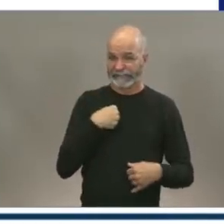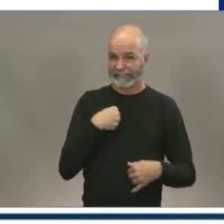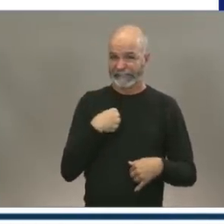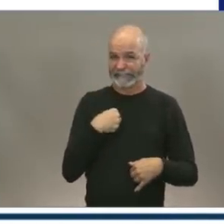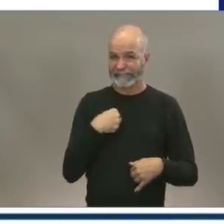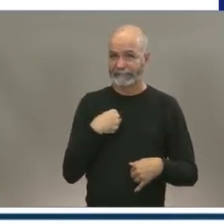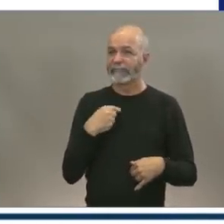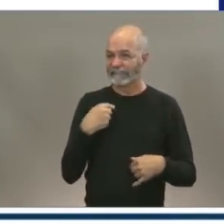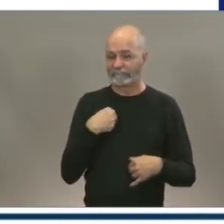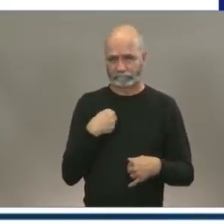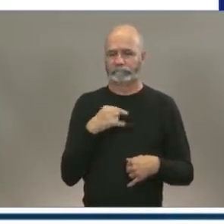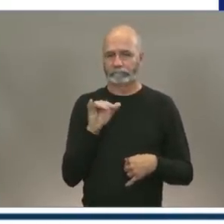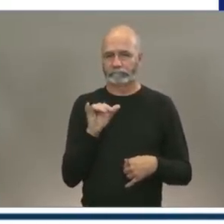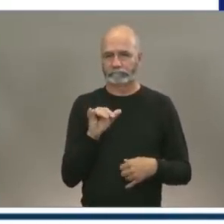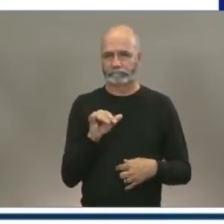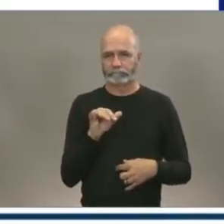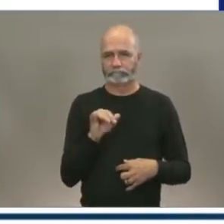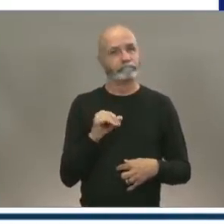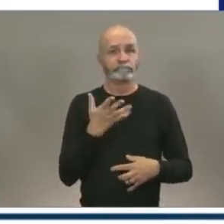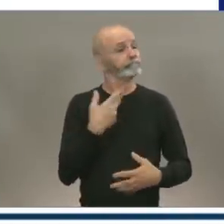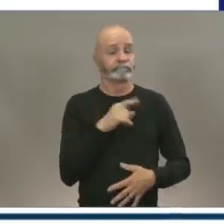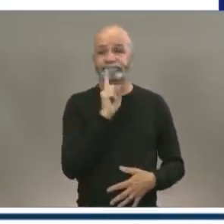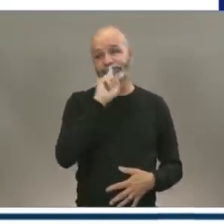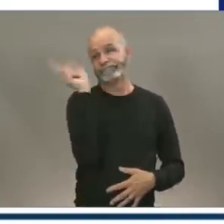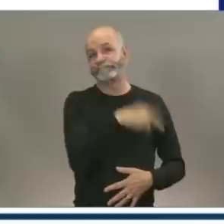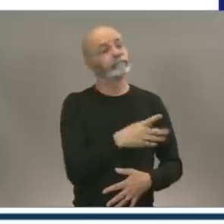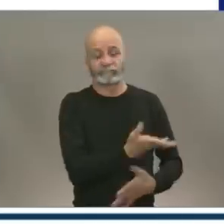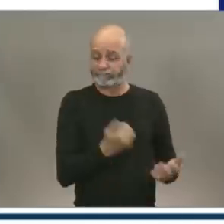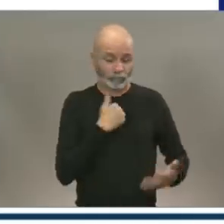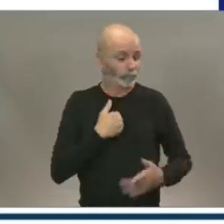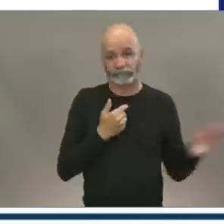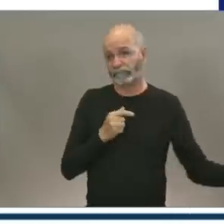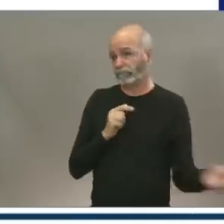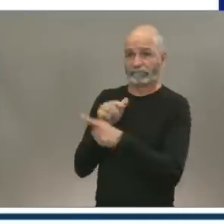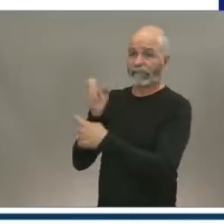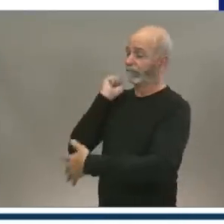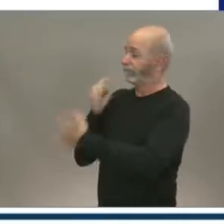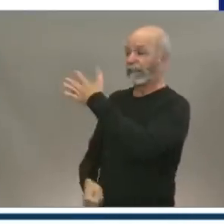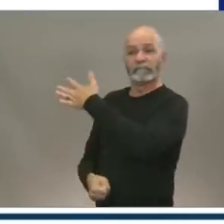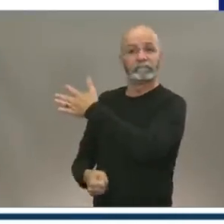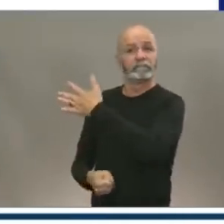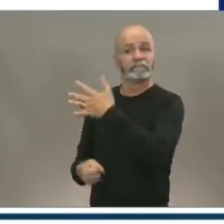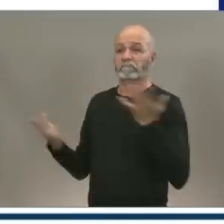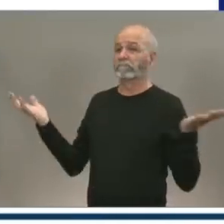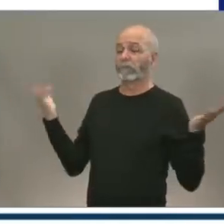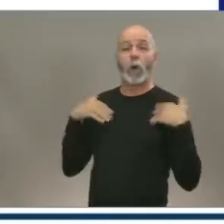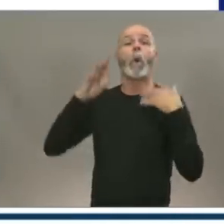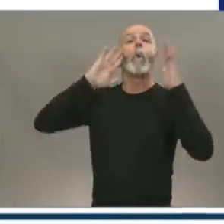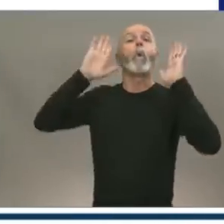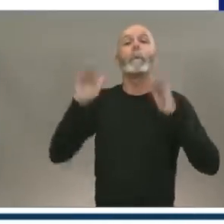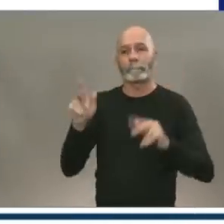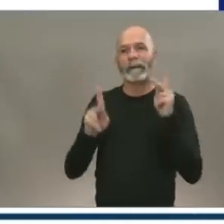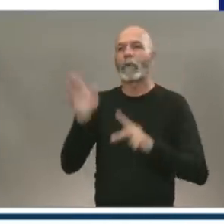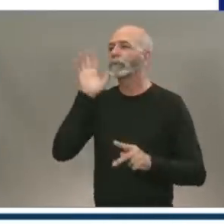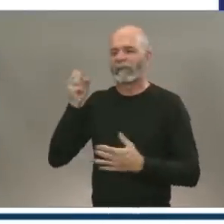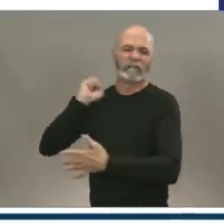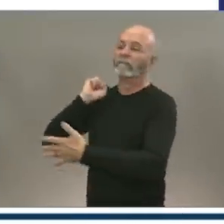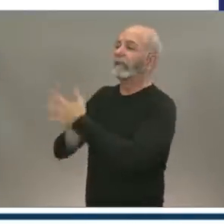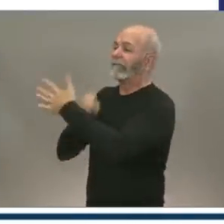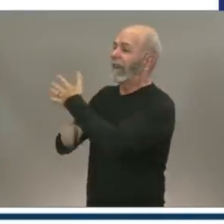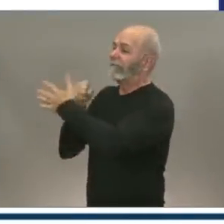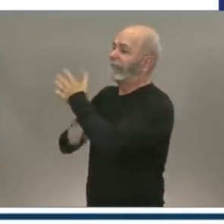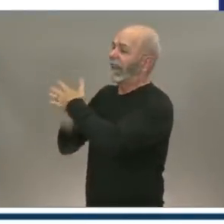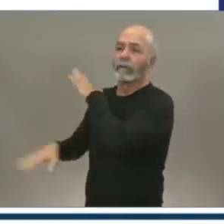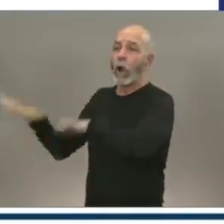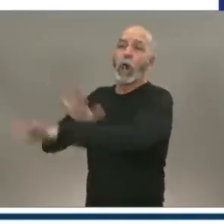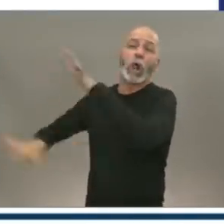the enforcement side. My personal hope is that a lot more people are fined The from problem this. with the lack of information,